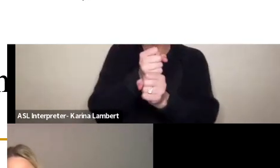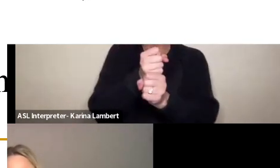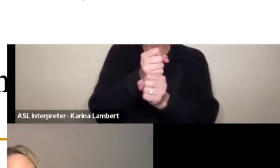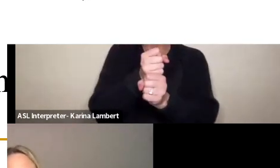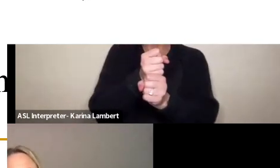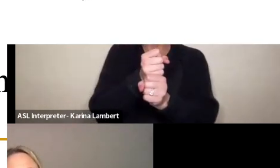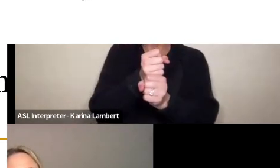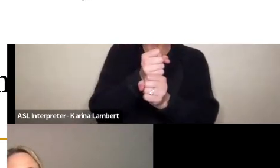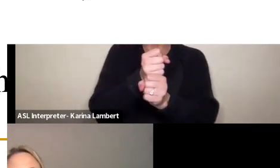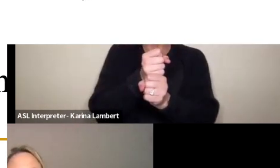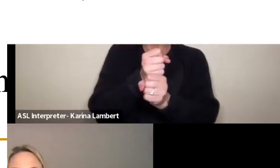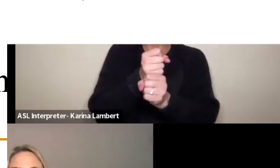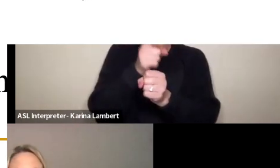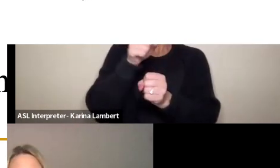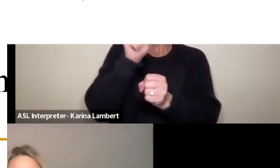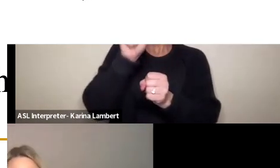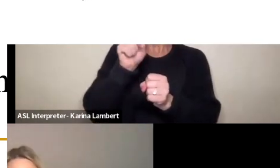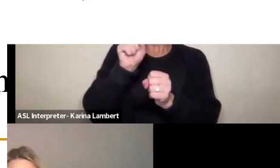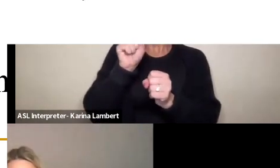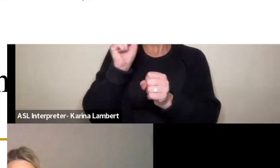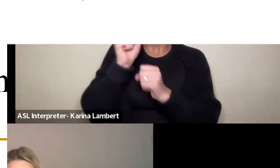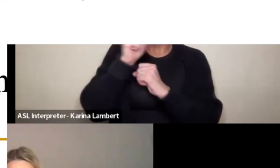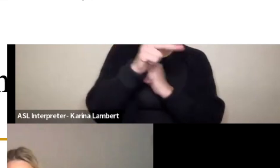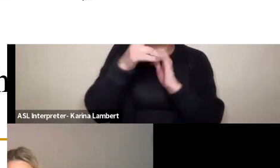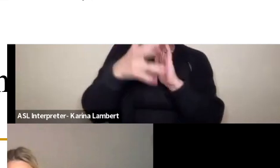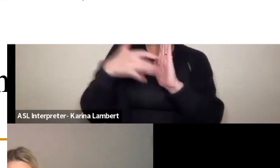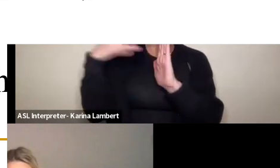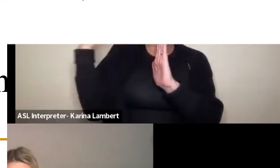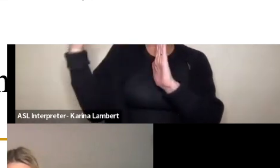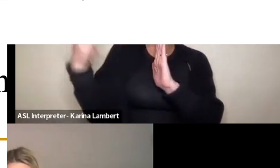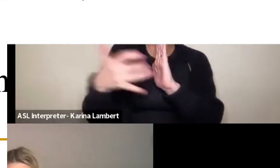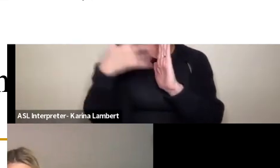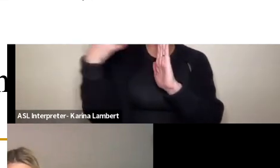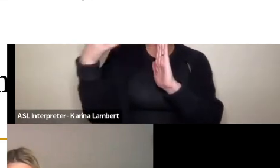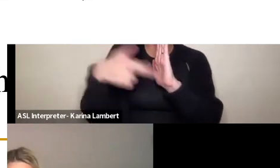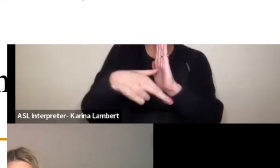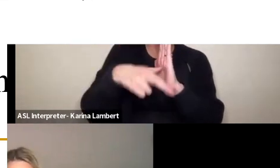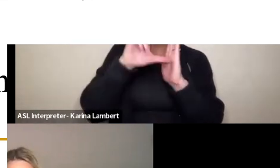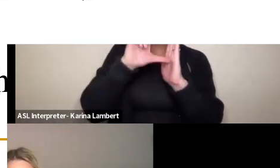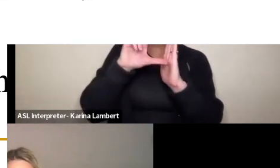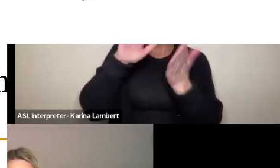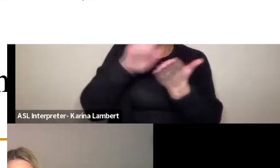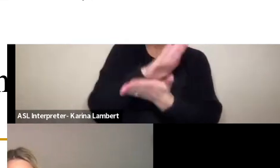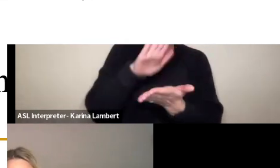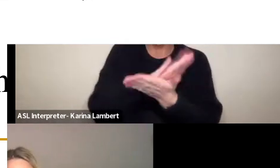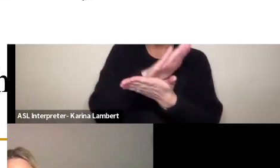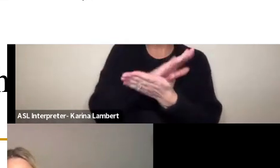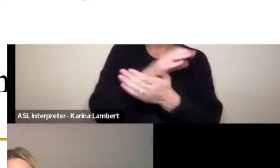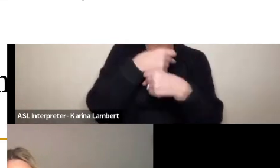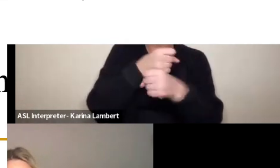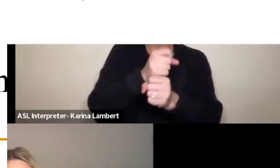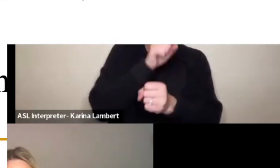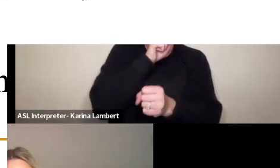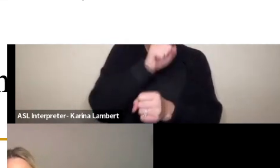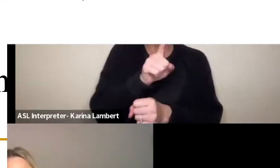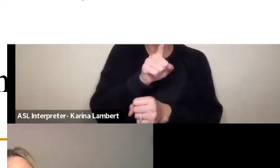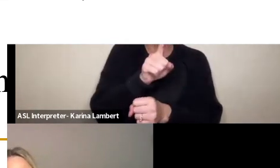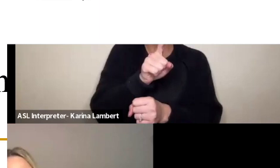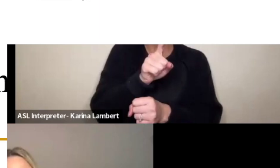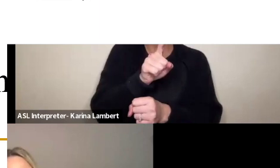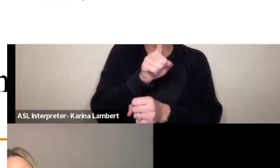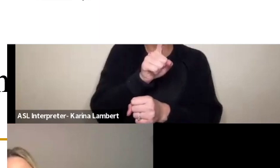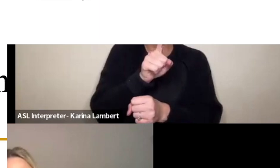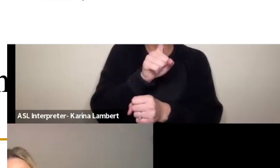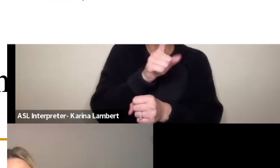back periodically to review those documents to ensure, one, that there wasn't a